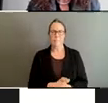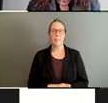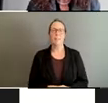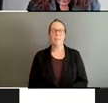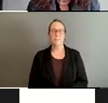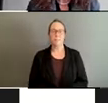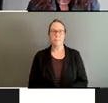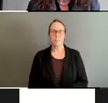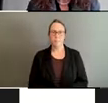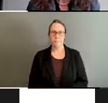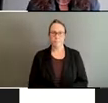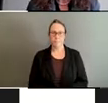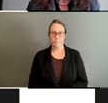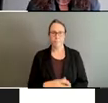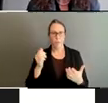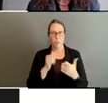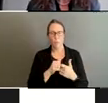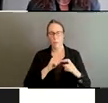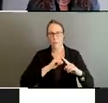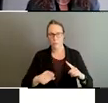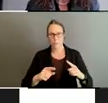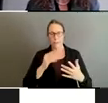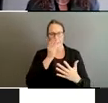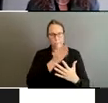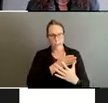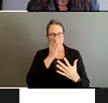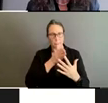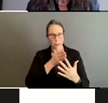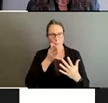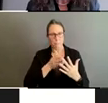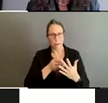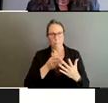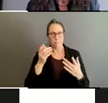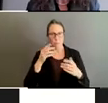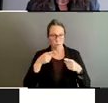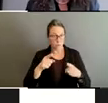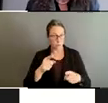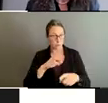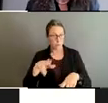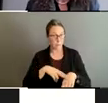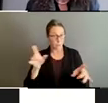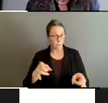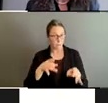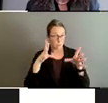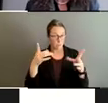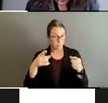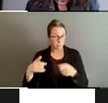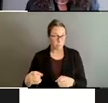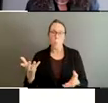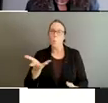Throughout all the kind of the stages of a disaster, FEMA's here to be able to help out.